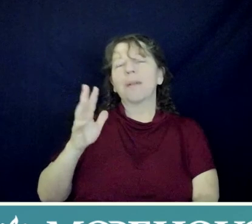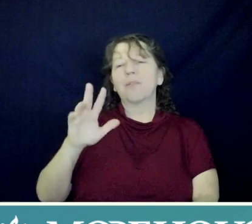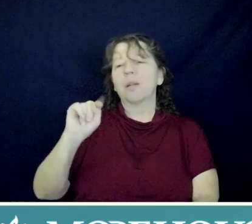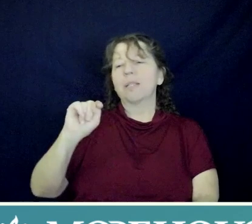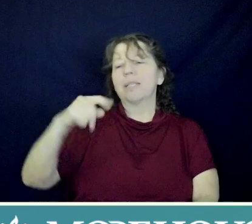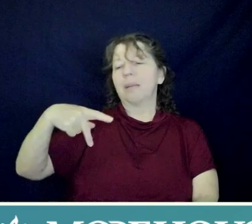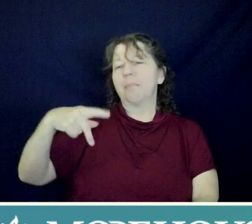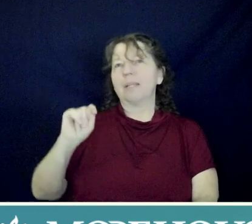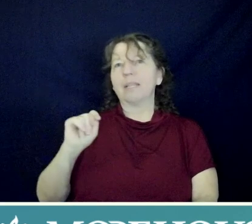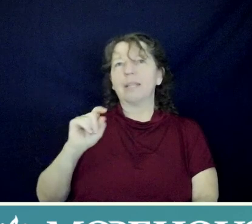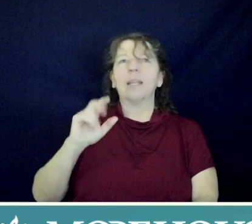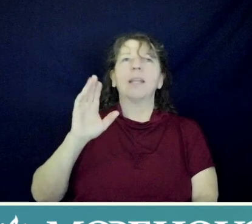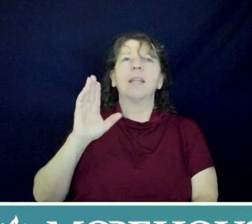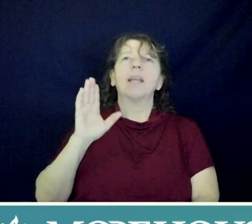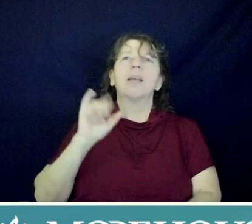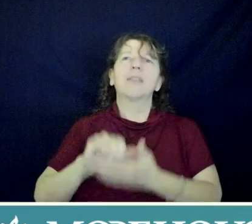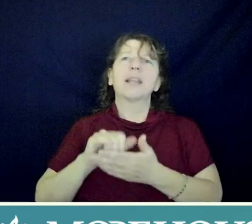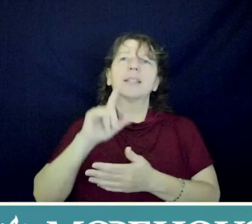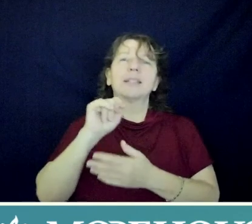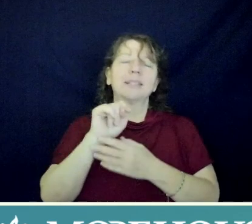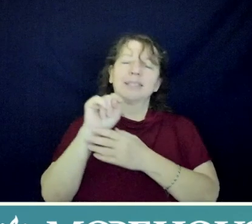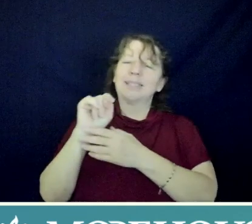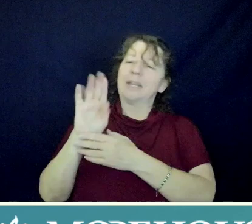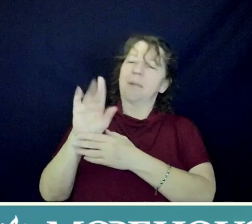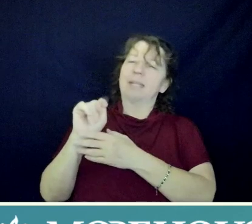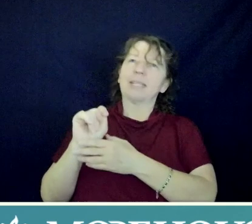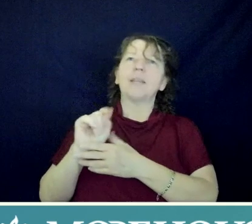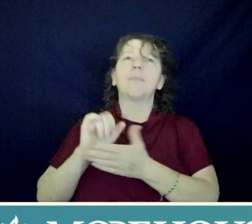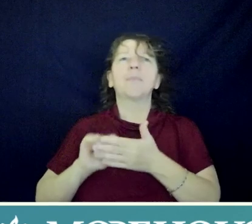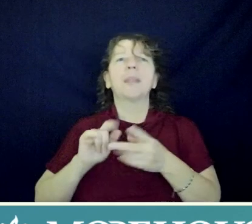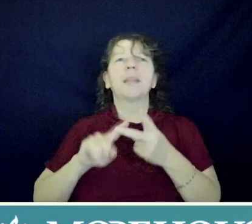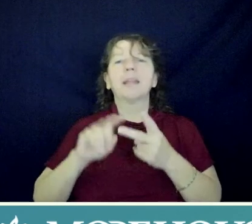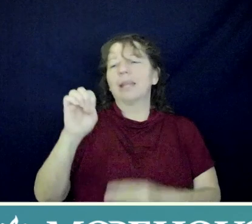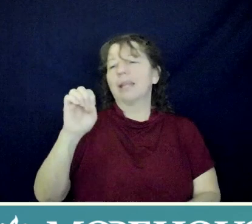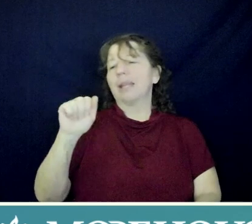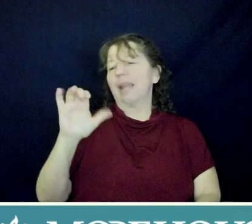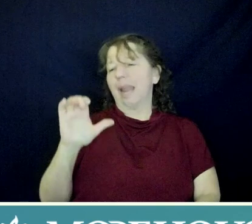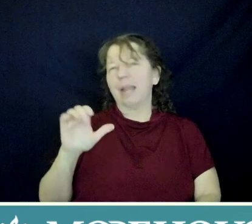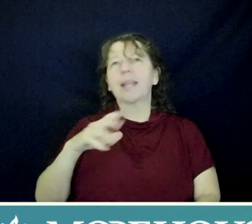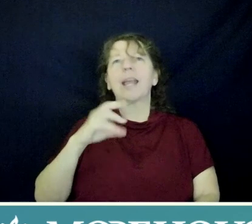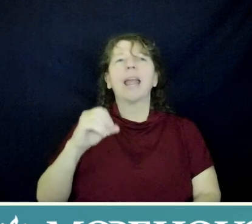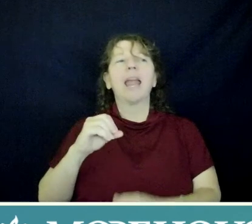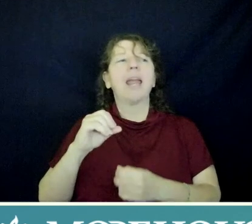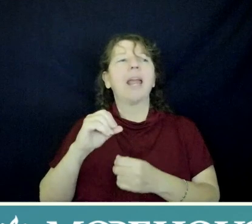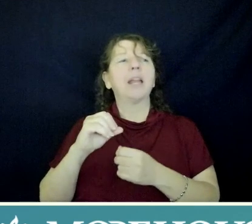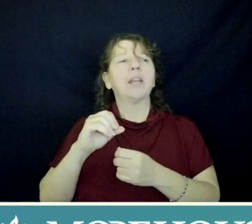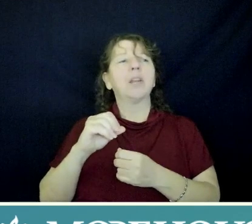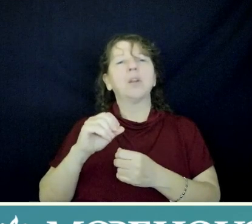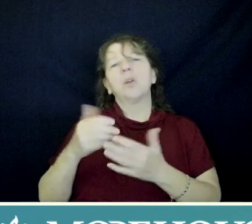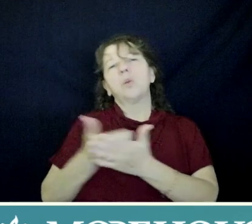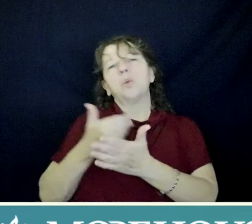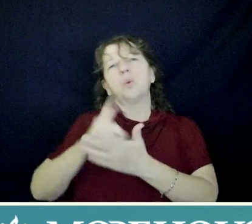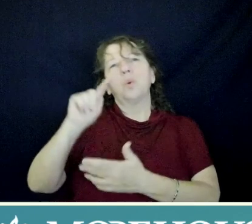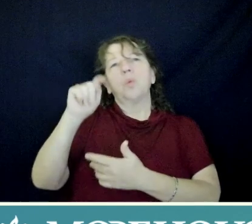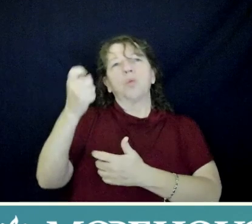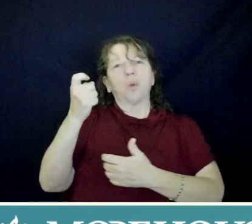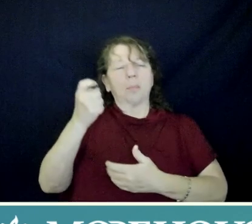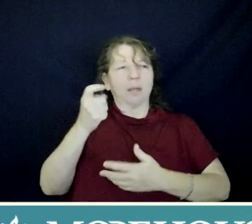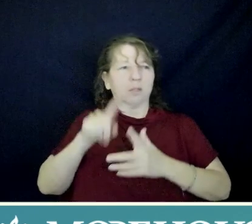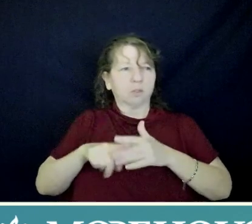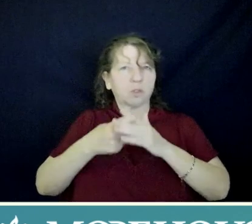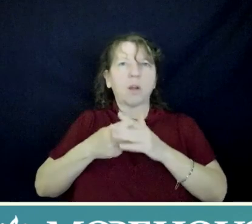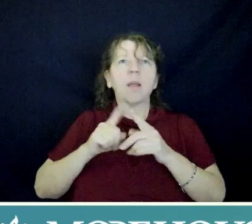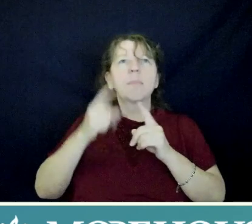TB preventative treatment, EAC, and treatment new initiation, respectively. But when you look at